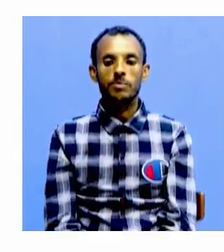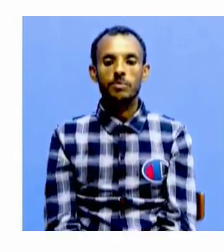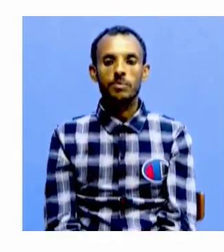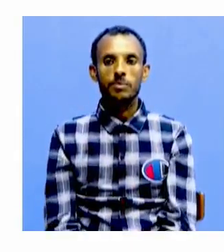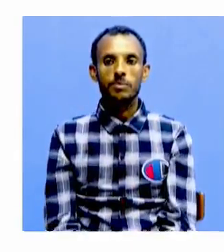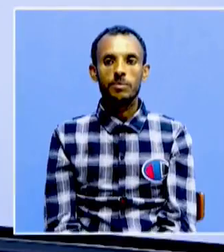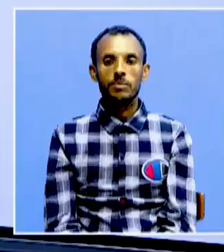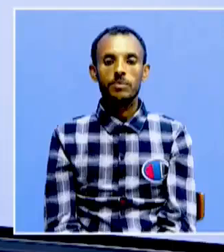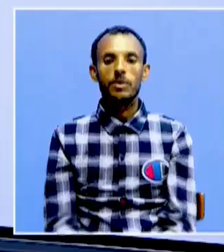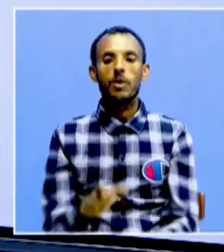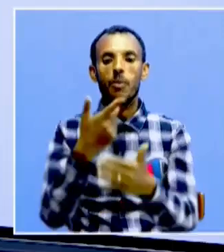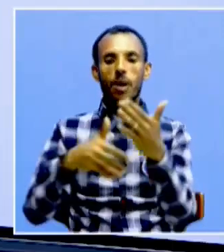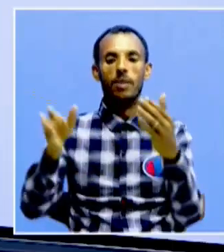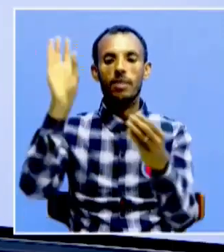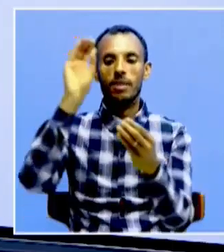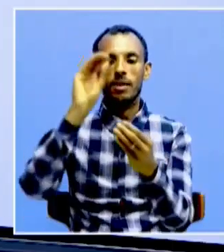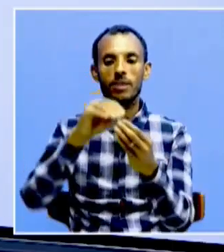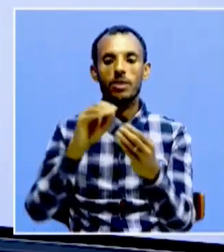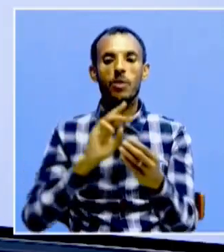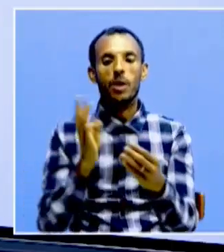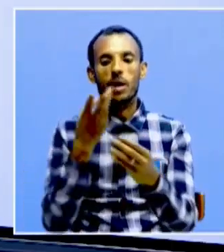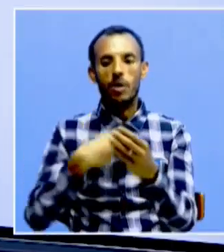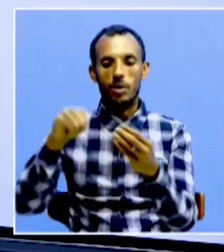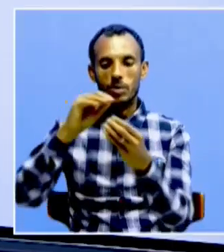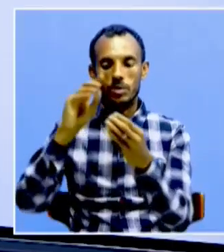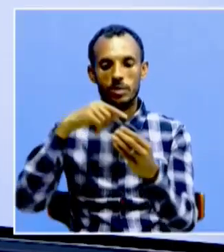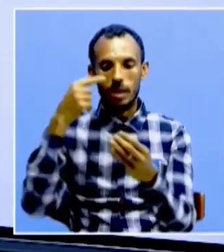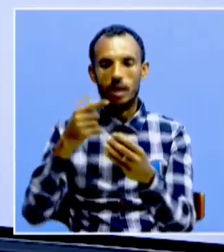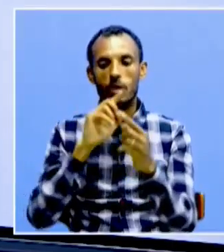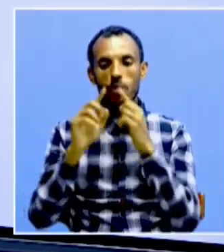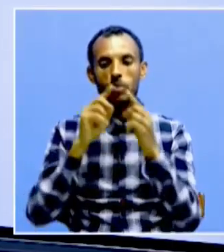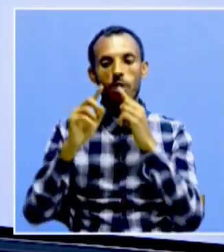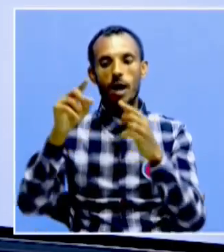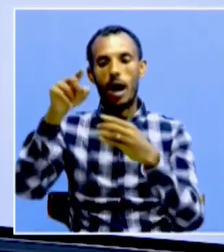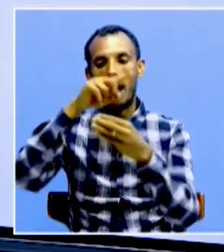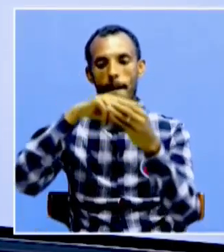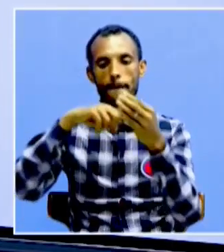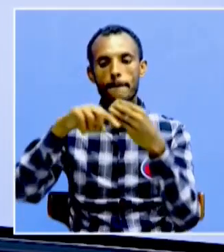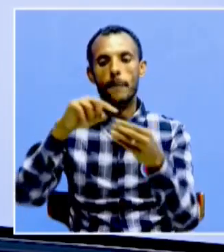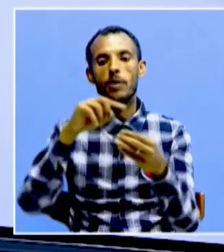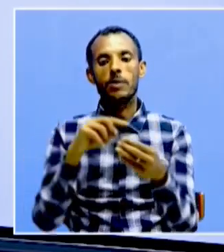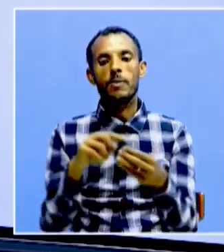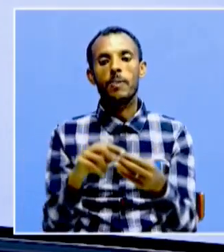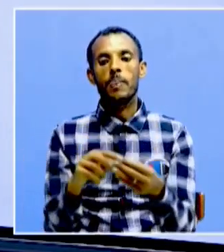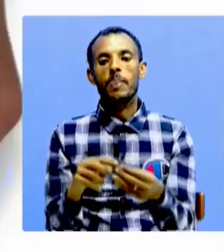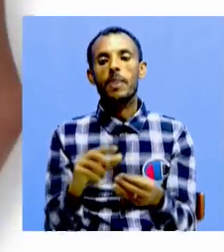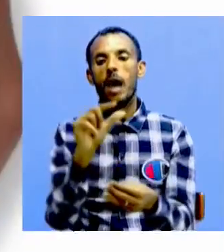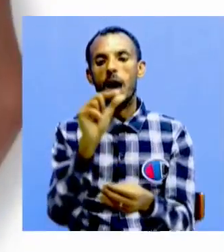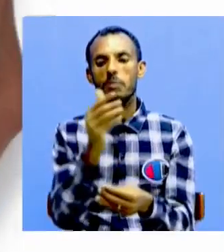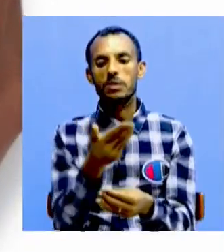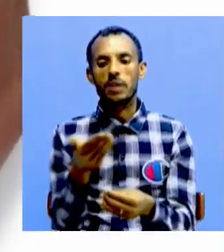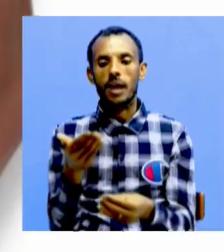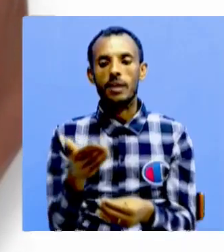yes? What else? We also say or talk about the abstract,